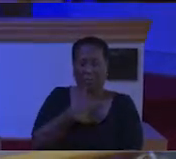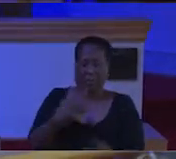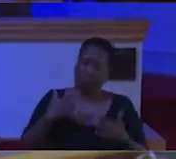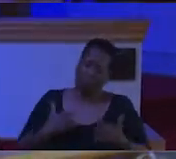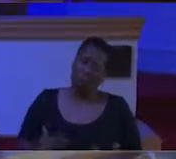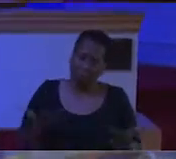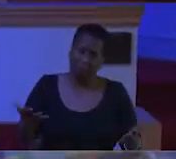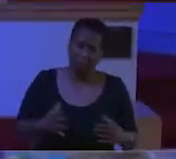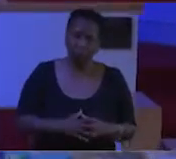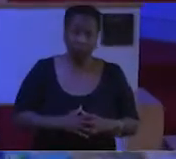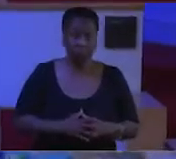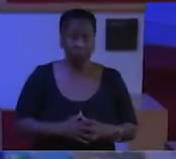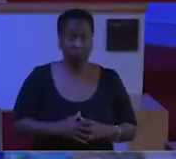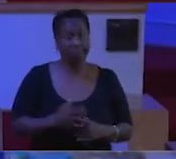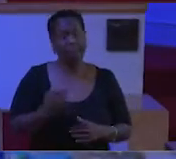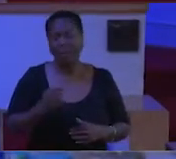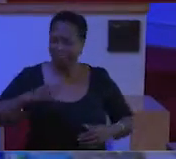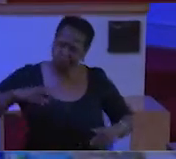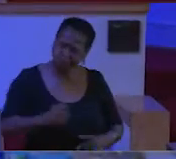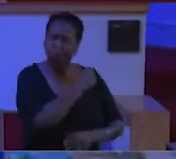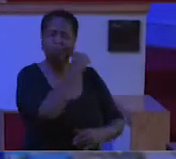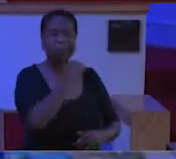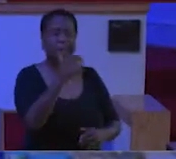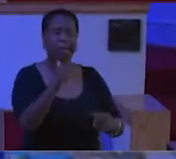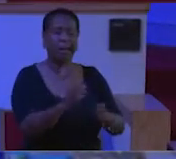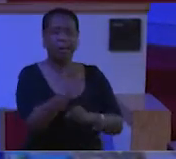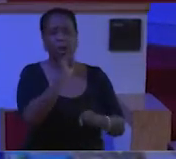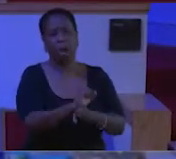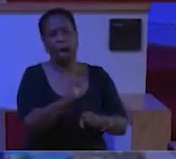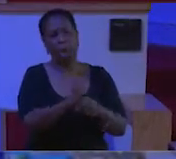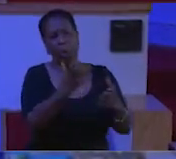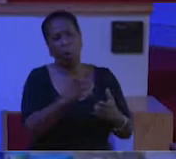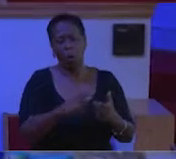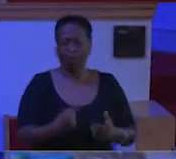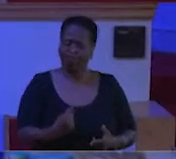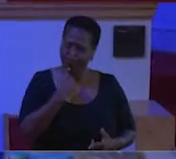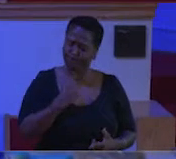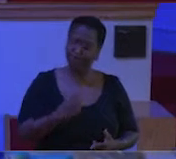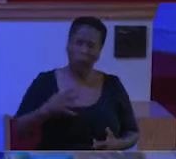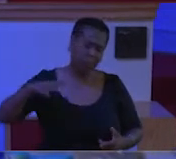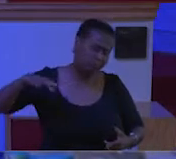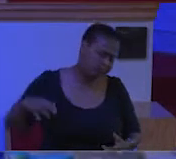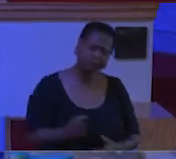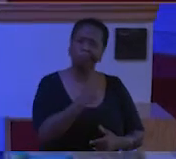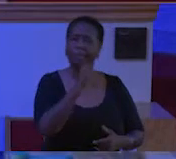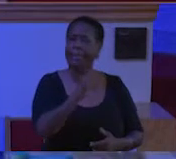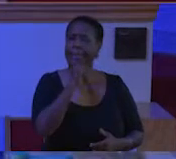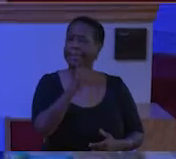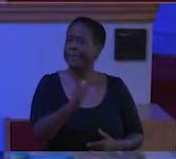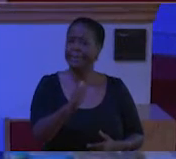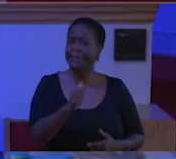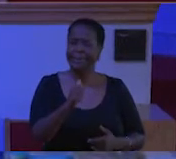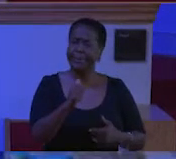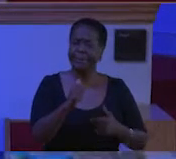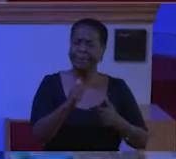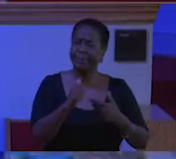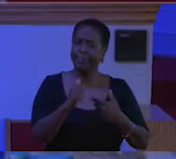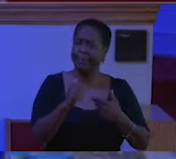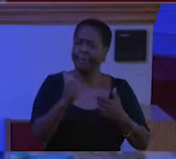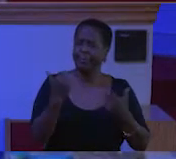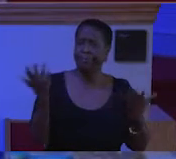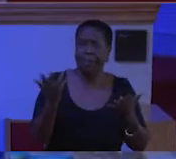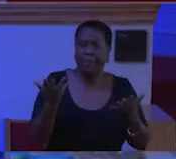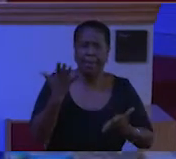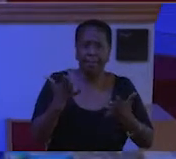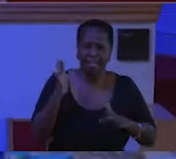Disappointments that you didn't get the job that you were looking for, or disappointments that are characterized by